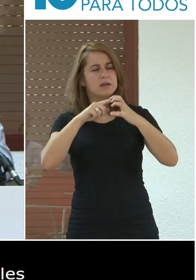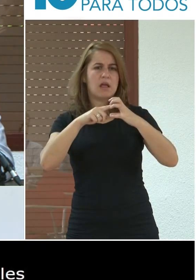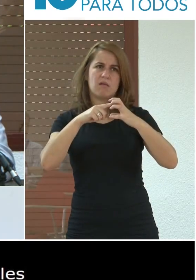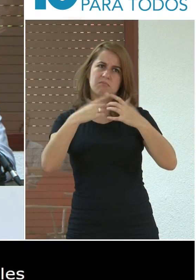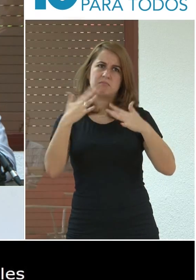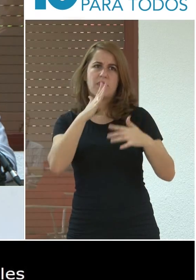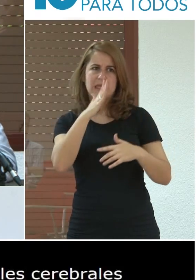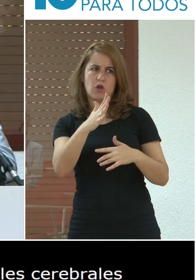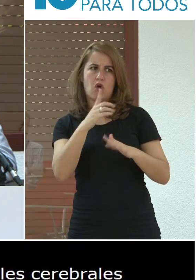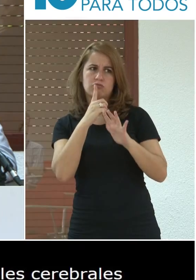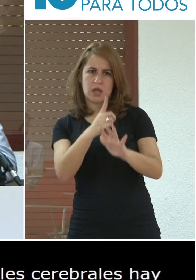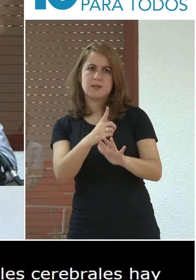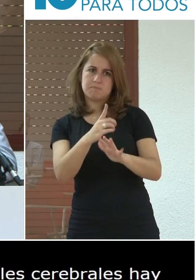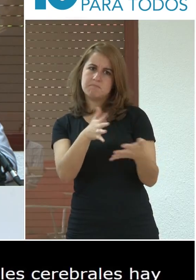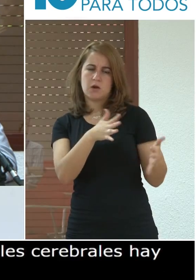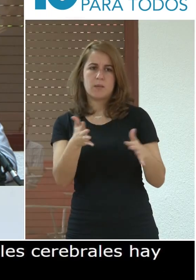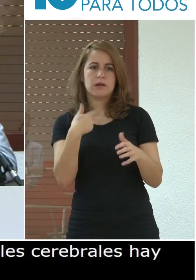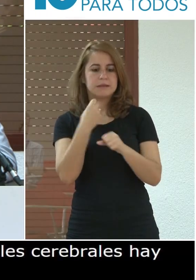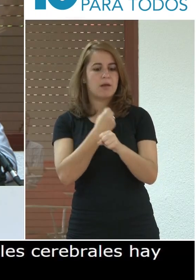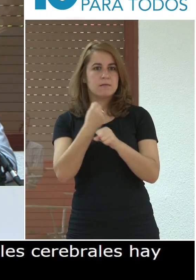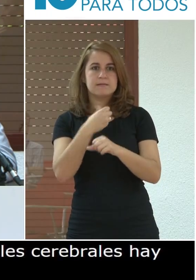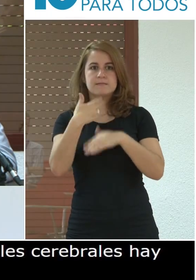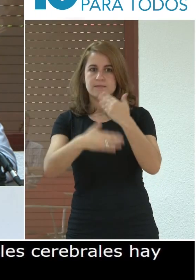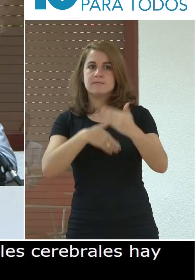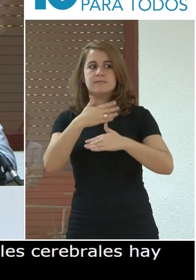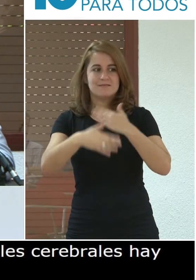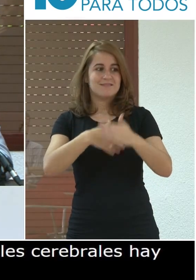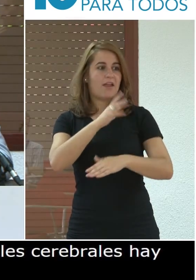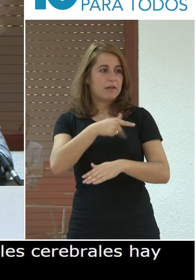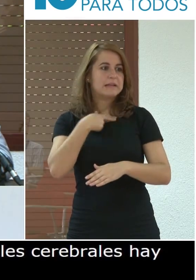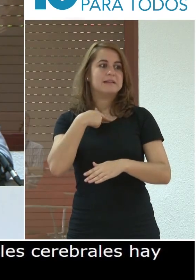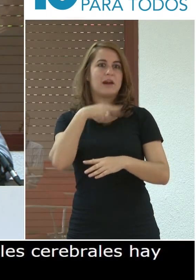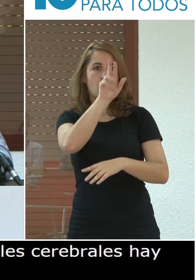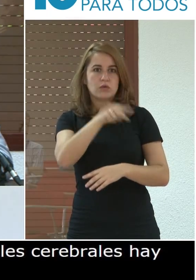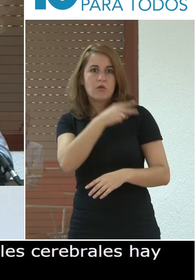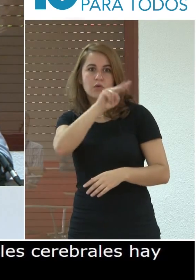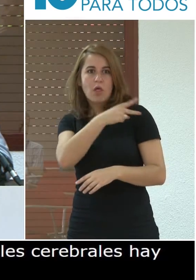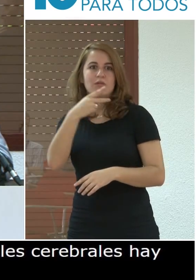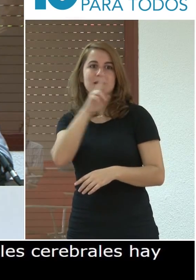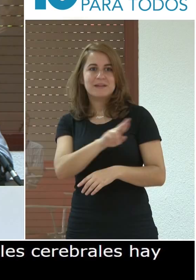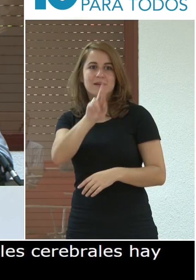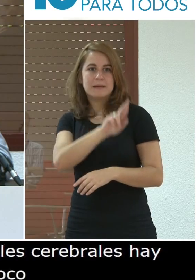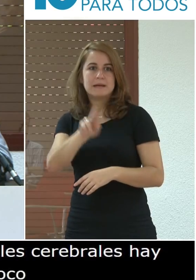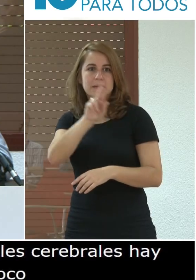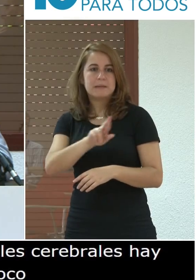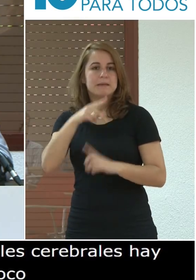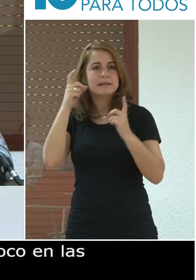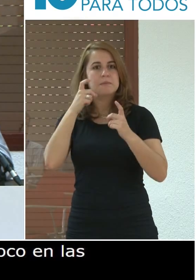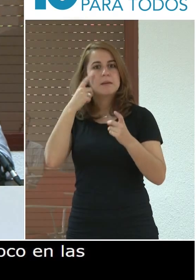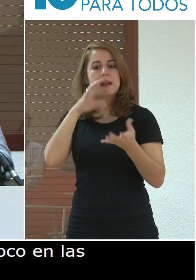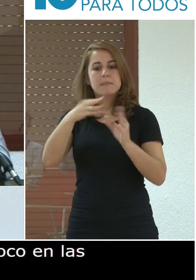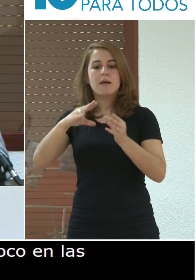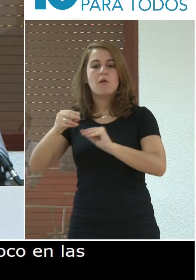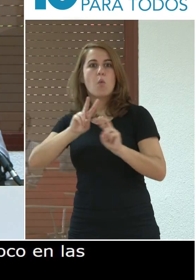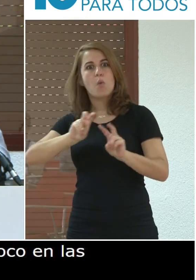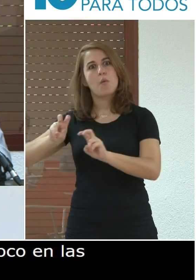We've been working with these brain signals for, I don't know, 6, 7 years, and it's true that we are not advancing. We're